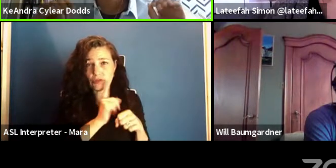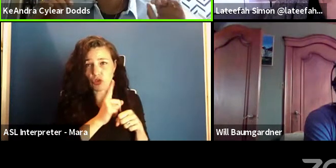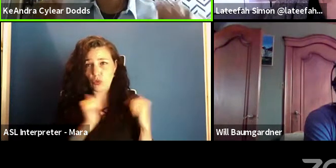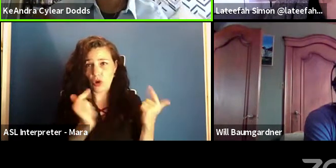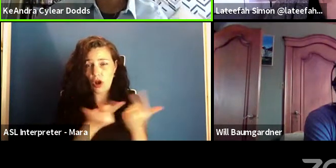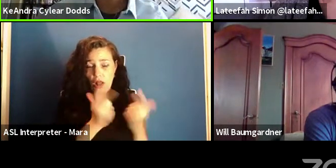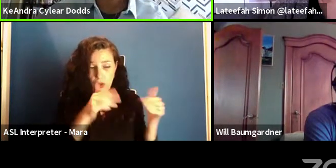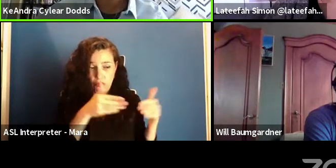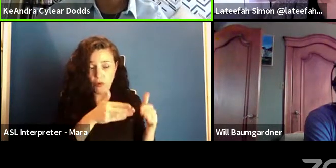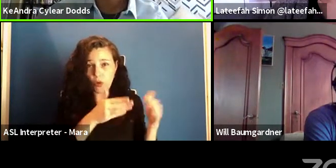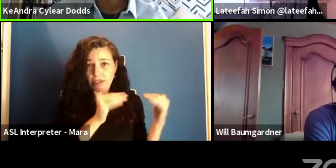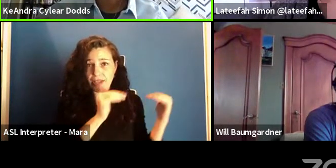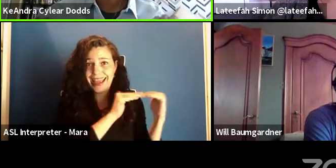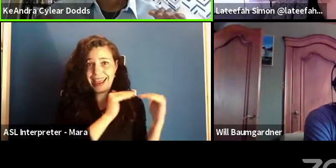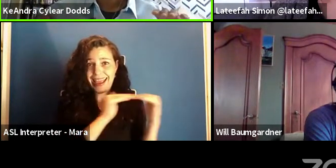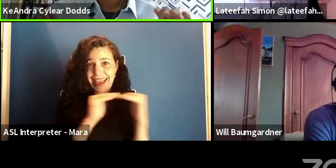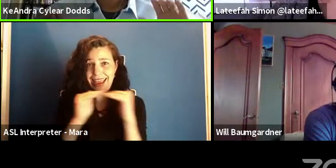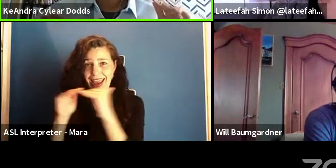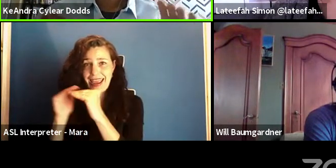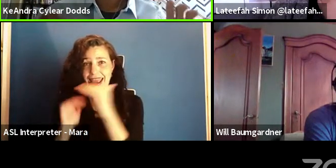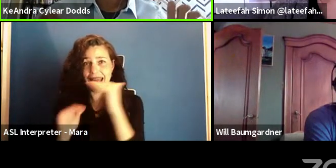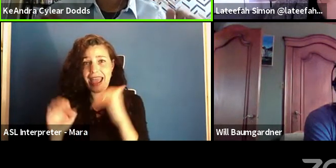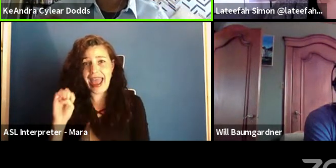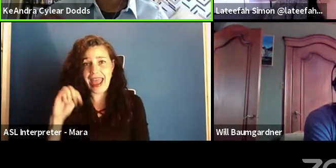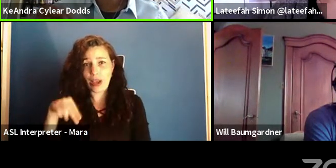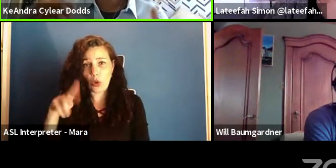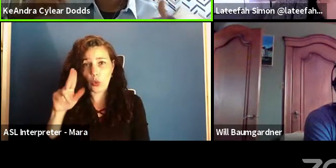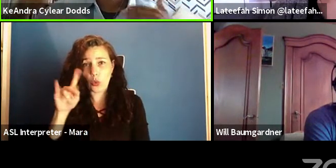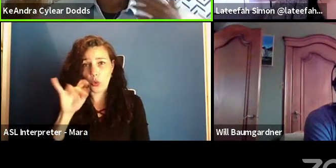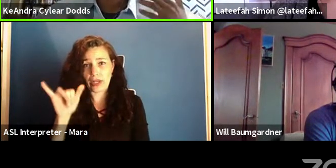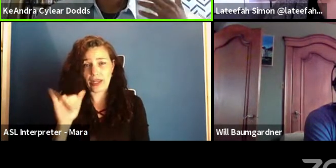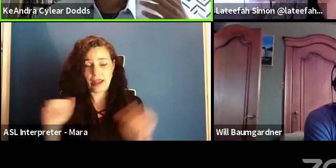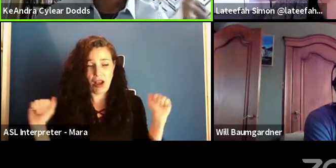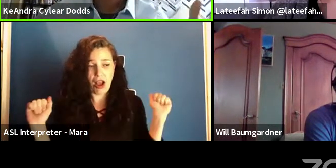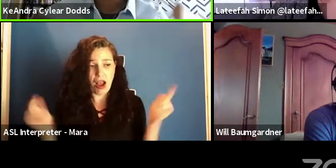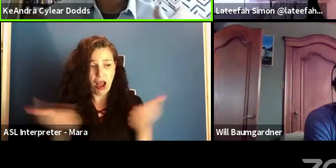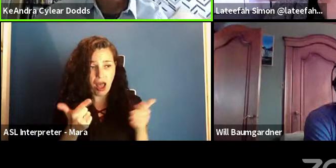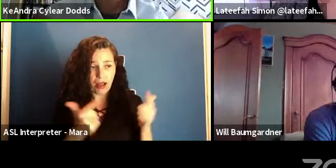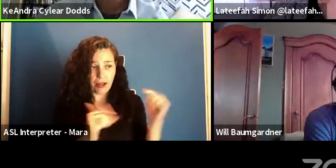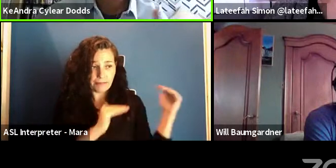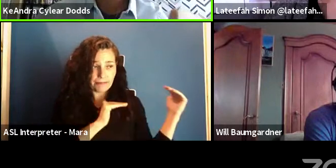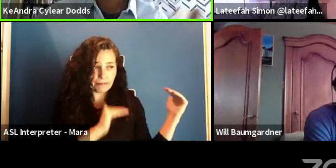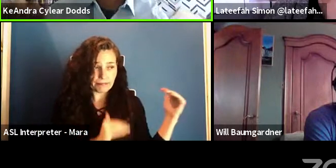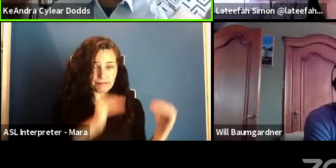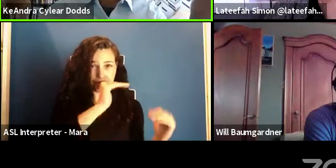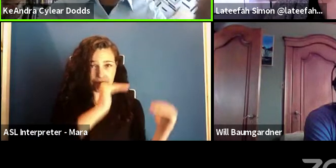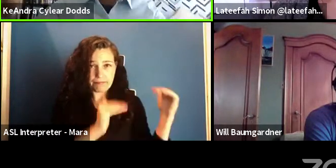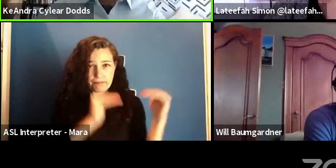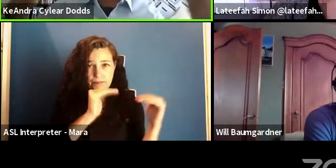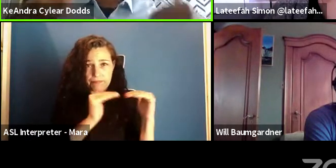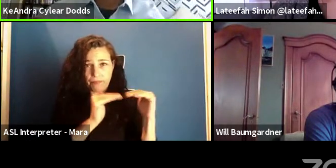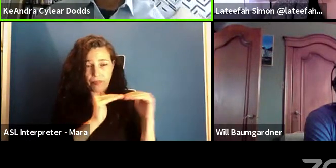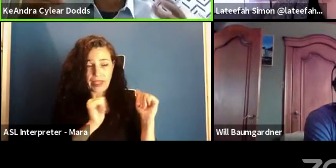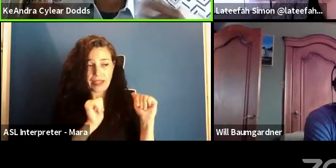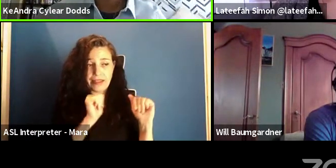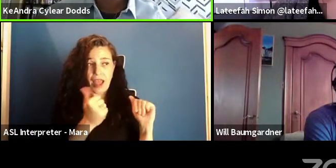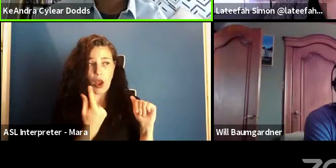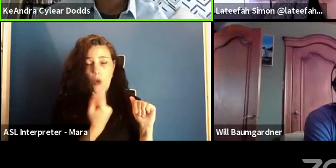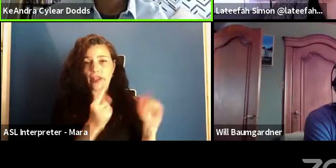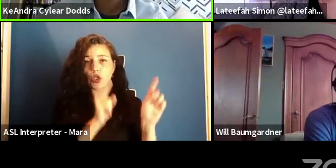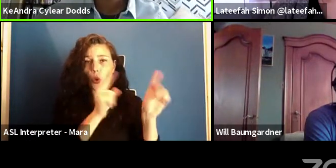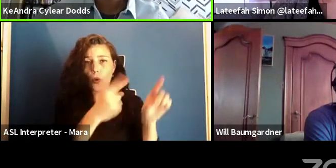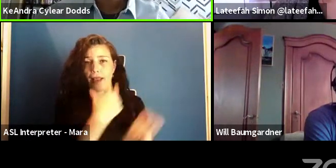equity? How do we ensure that this is not just us going and talking to the community, but this is really a